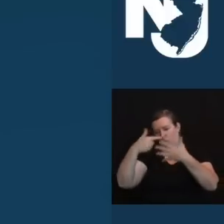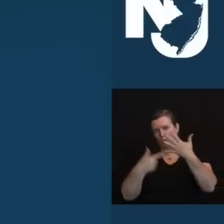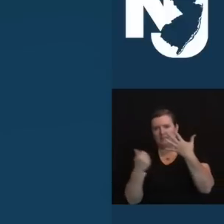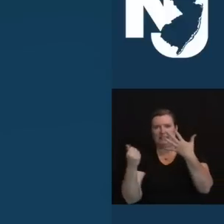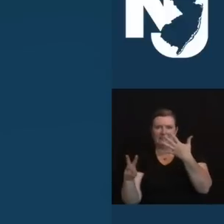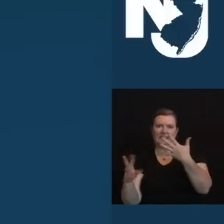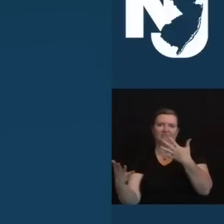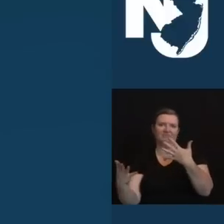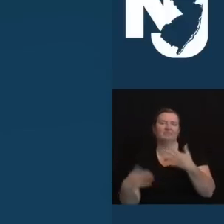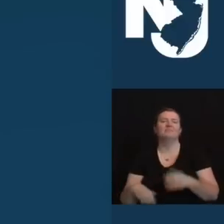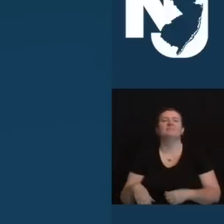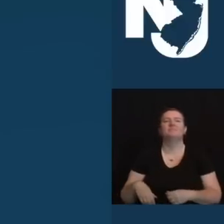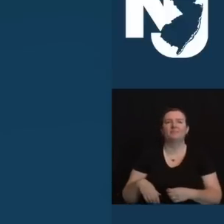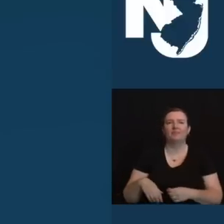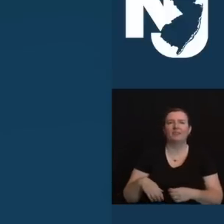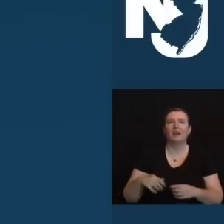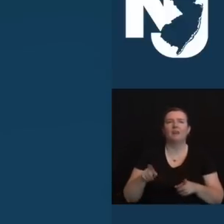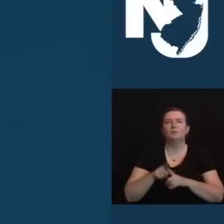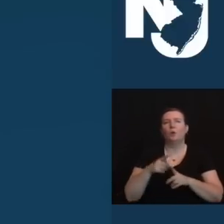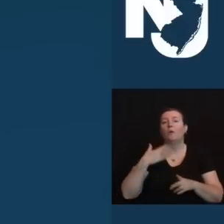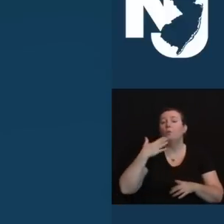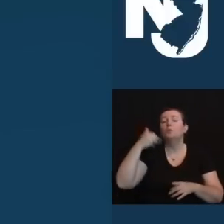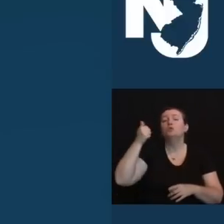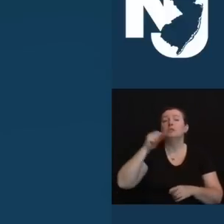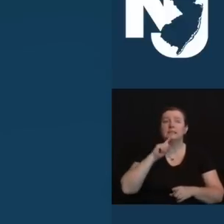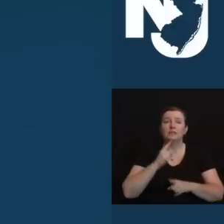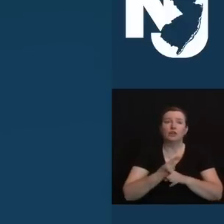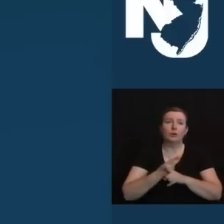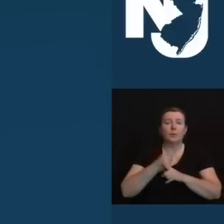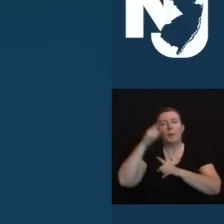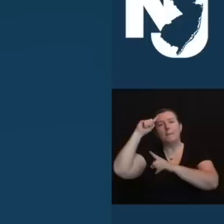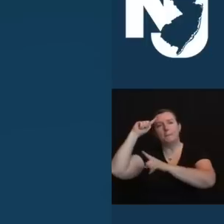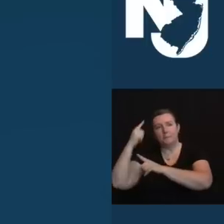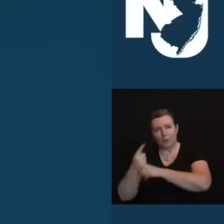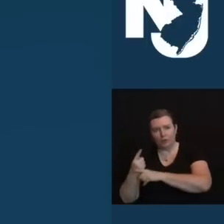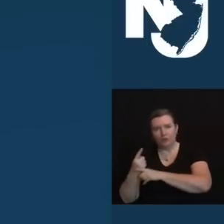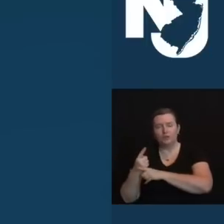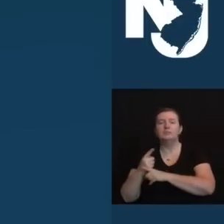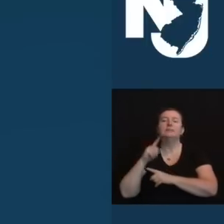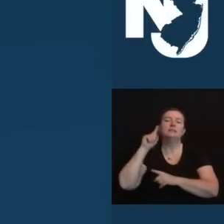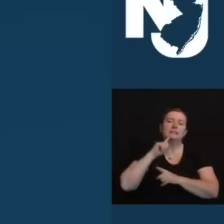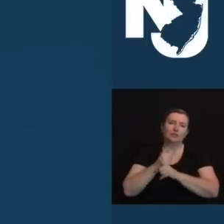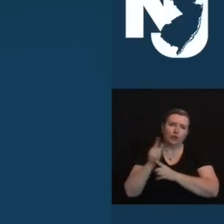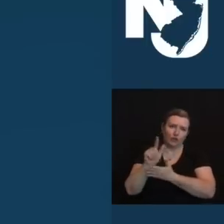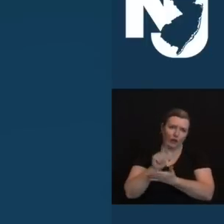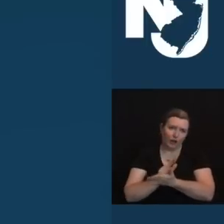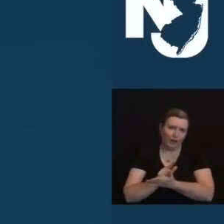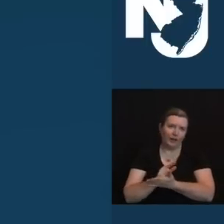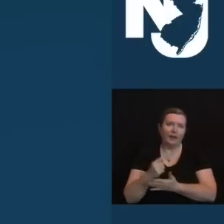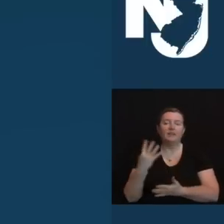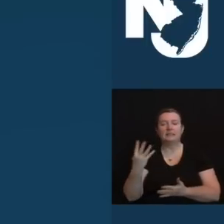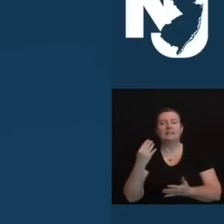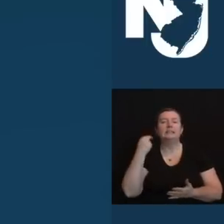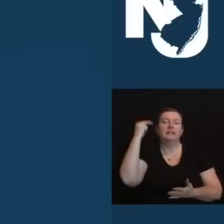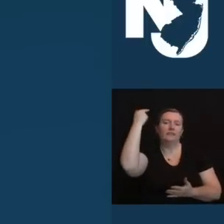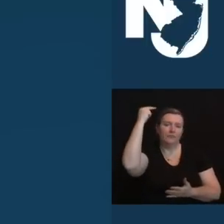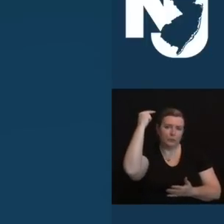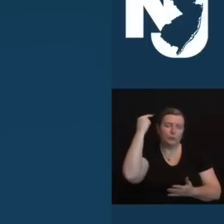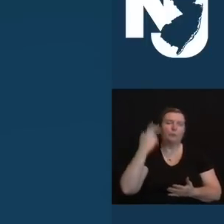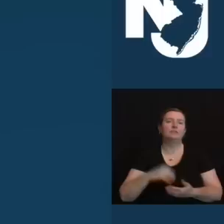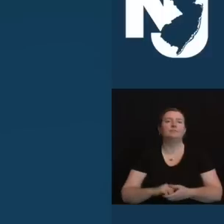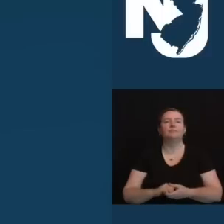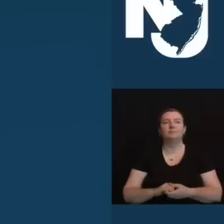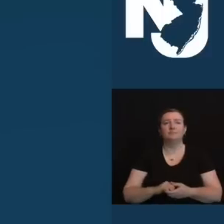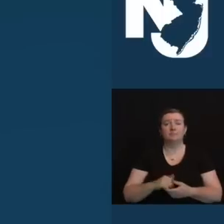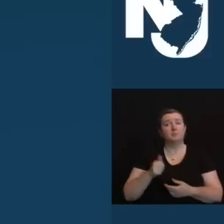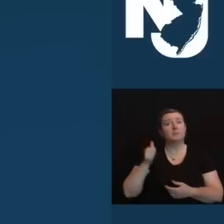by his older sister, Nancy, brother, Artie, and sister-in-law, Maggie, and 4 nieces and nephews. And Gaspar, for that